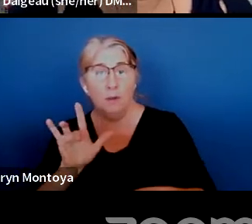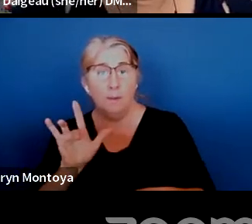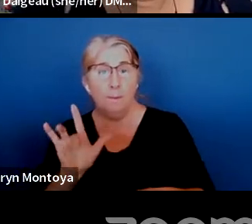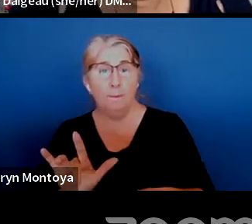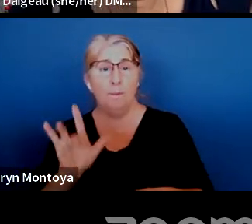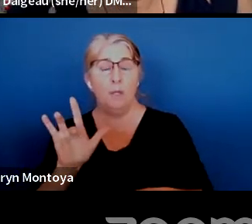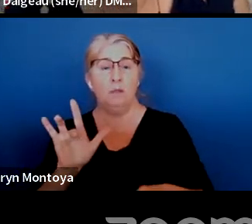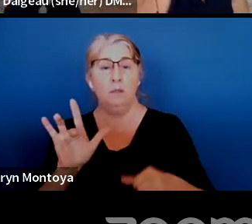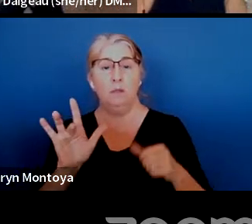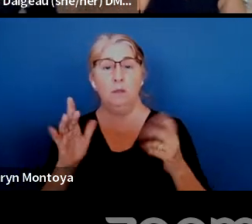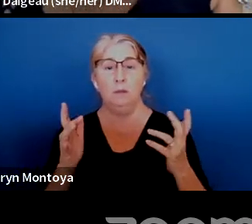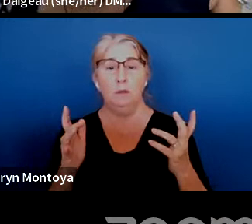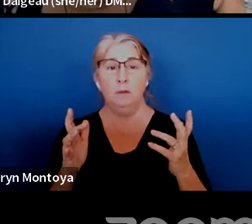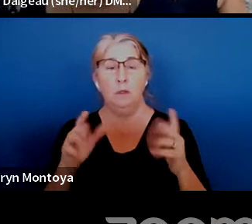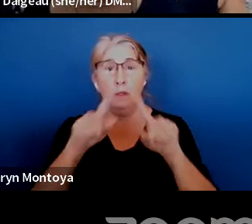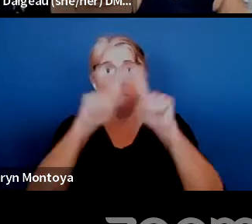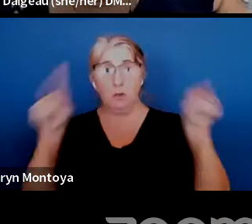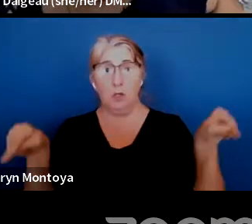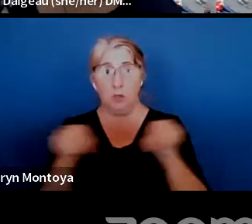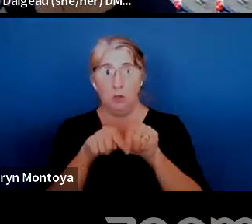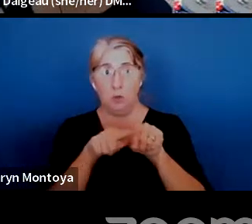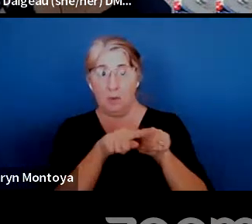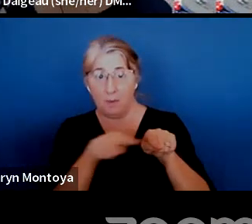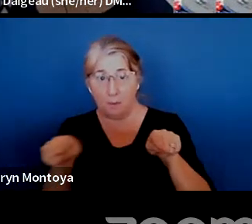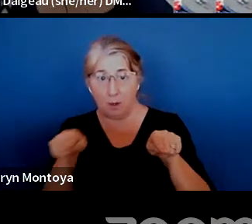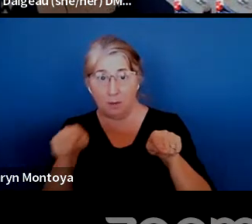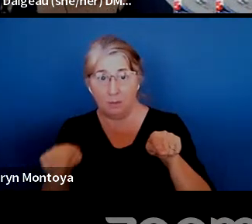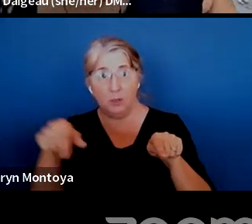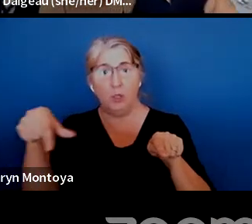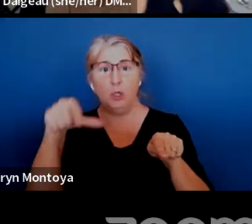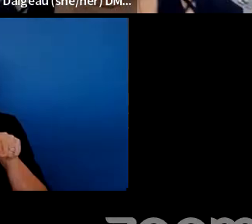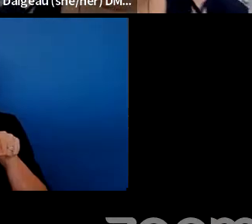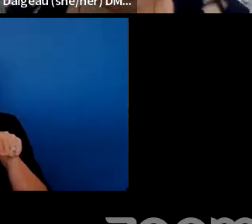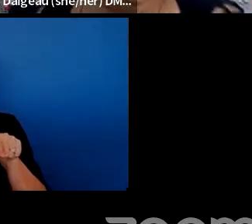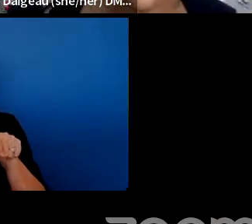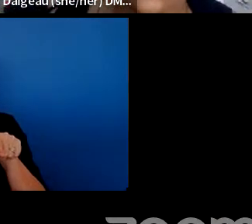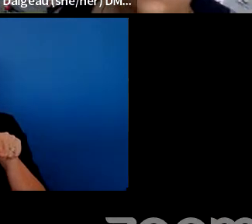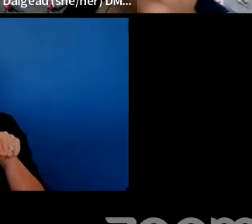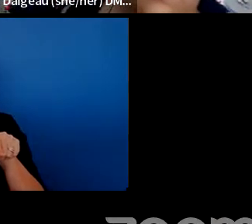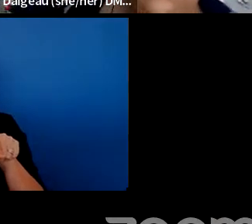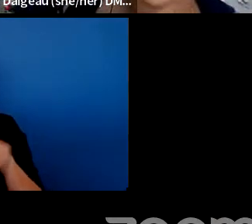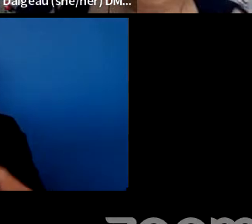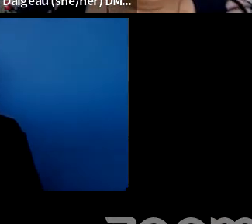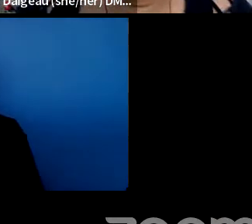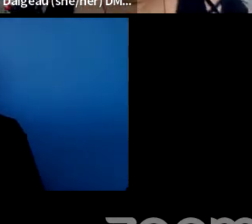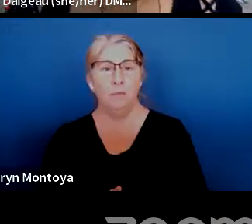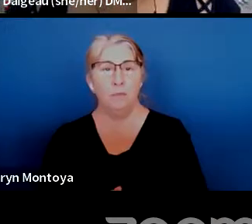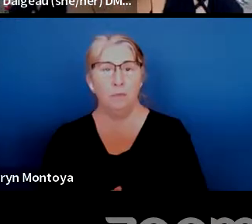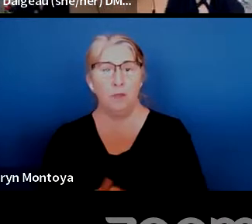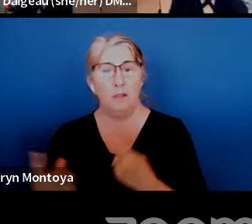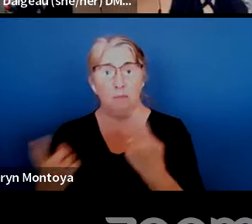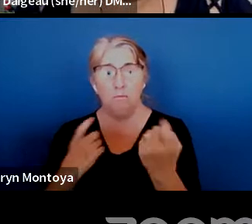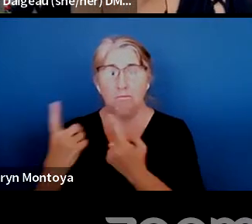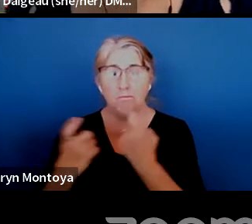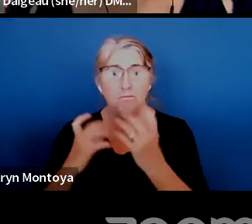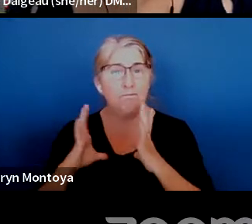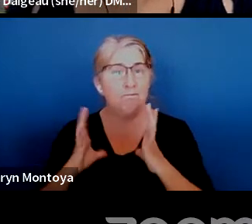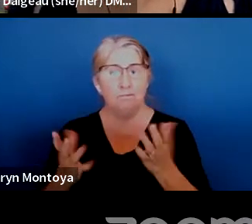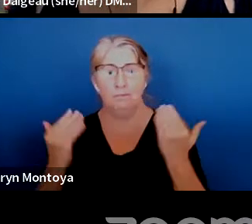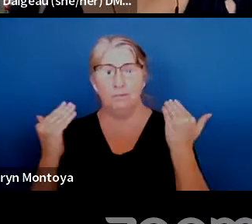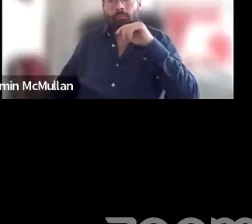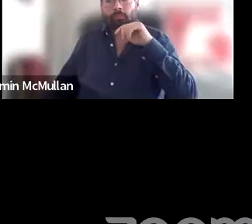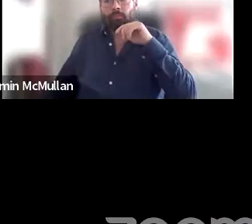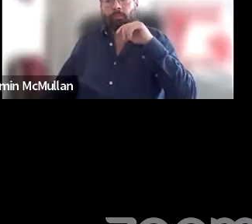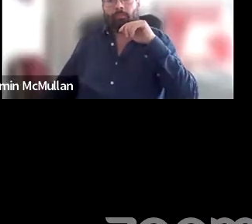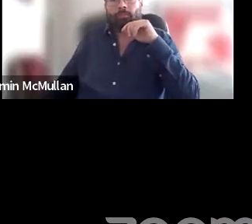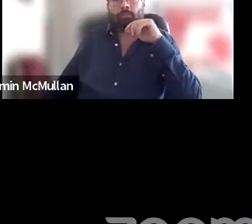Zoom down at the bottom. Click the Q&A function, click the Q&A button. And then you can pose questions and we will